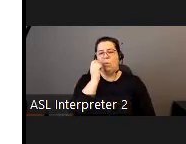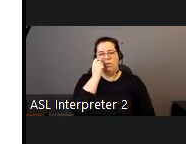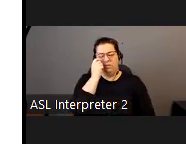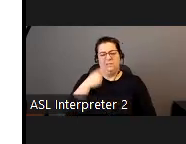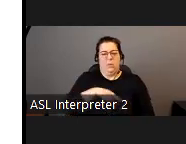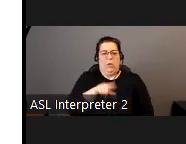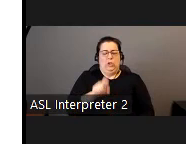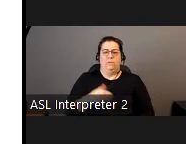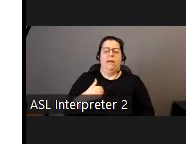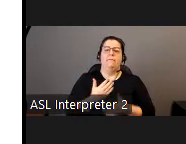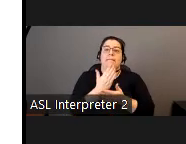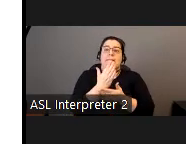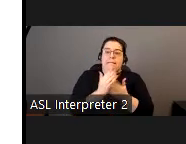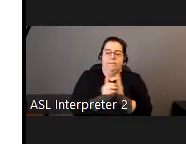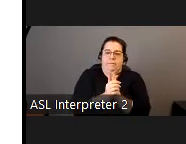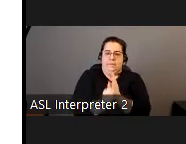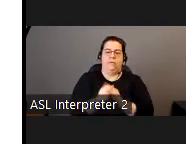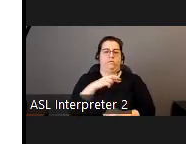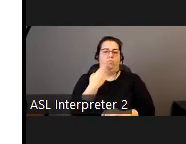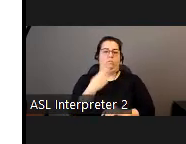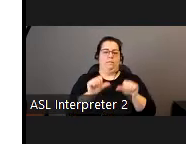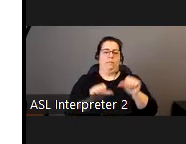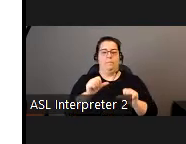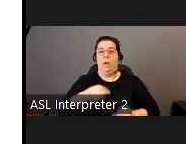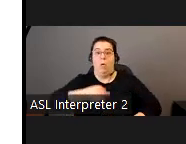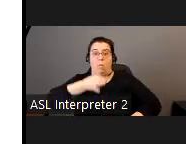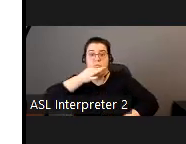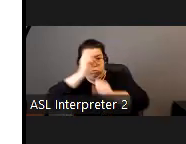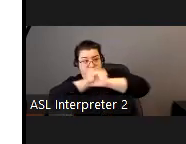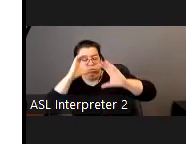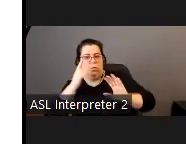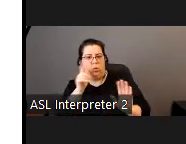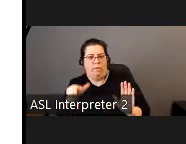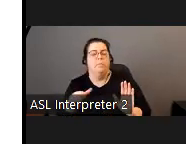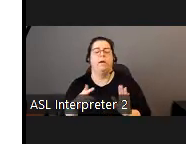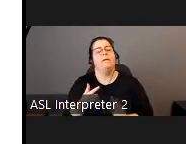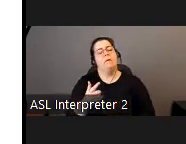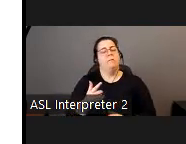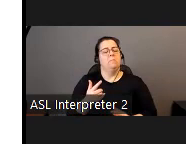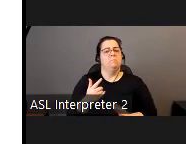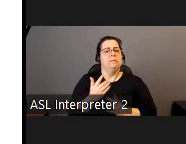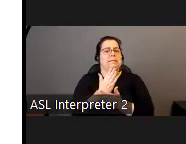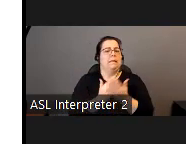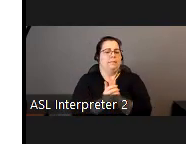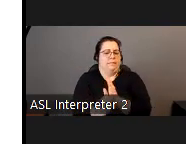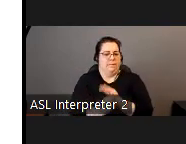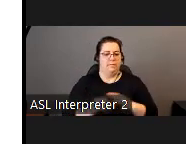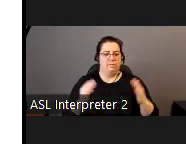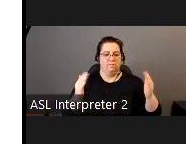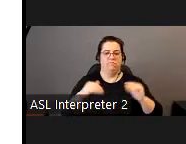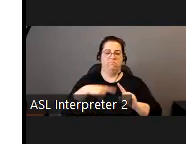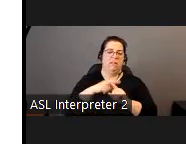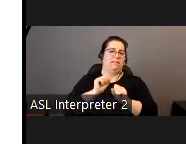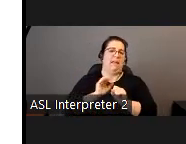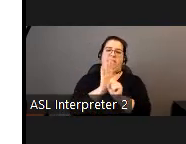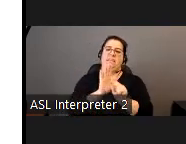assessor, but we all need to be able to recognize risk. And then I think we also need to be advocating. The crisis-oriented system that